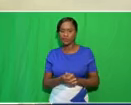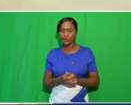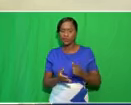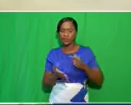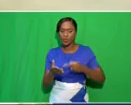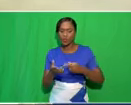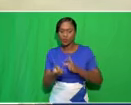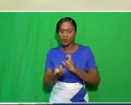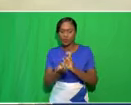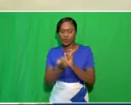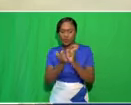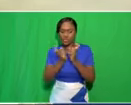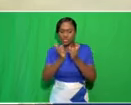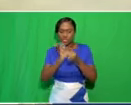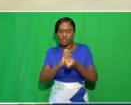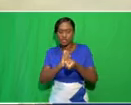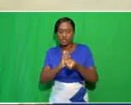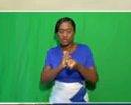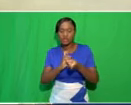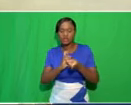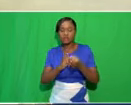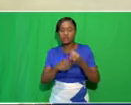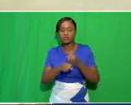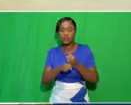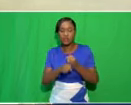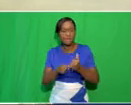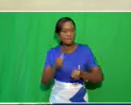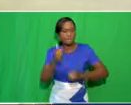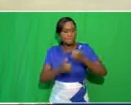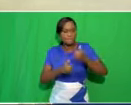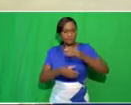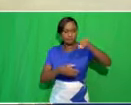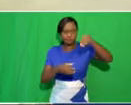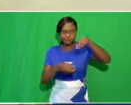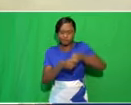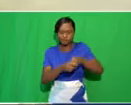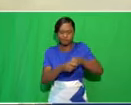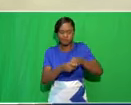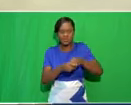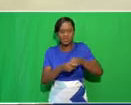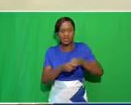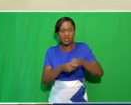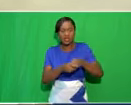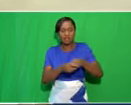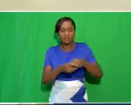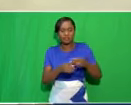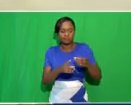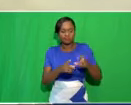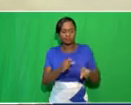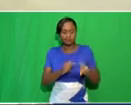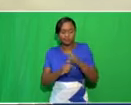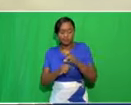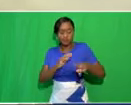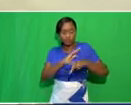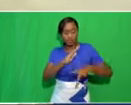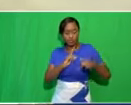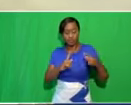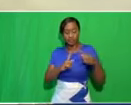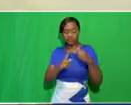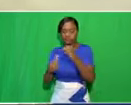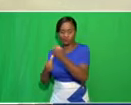the constant discontent expressed by most stakeholders in the transition of primary to secondary education? Let me read it